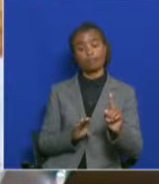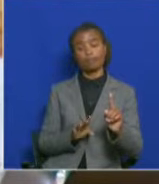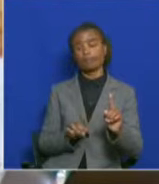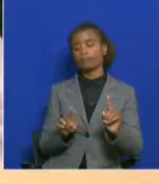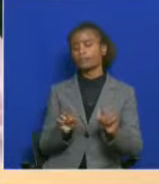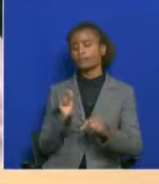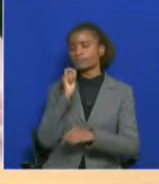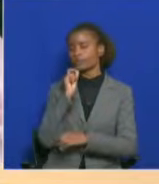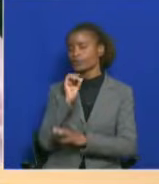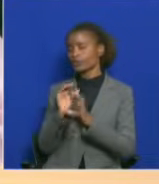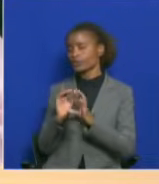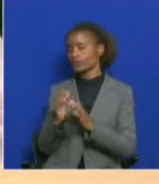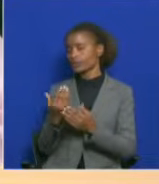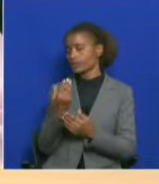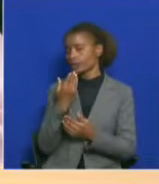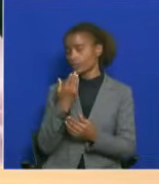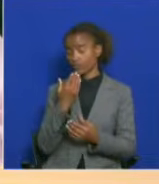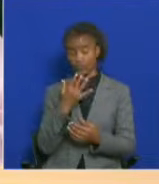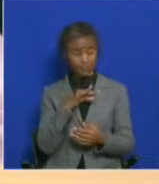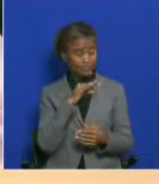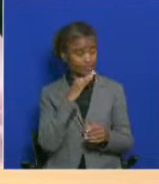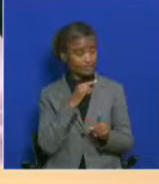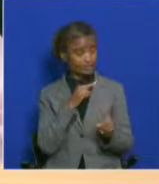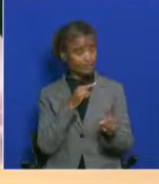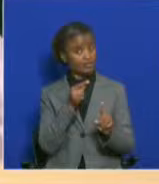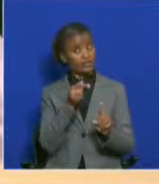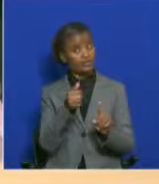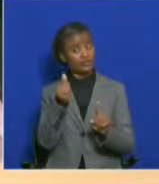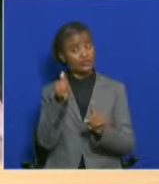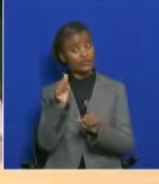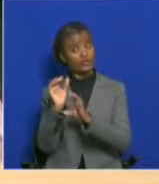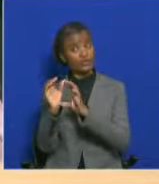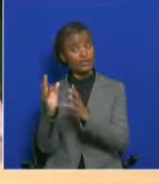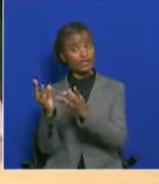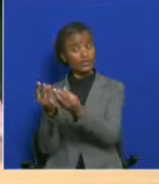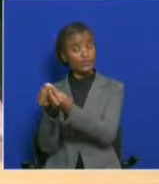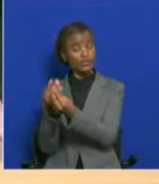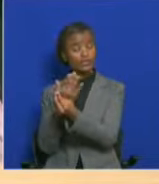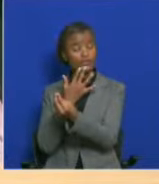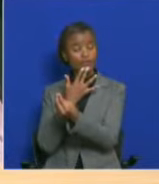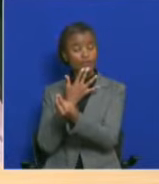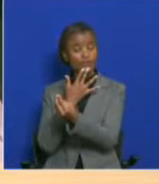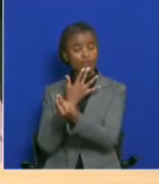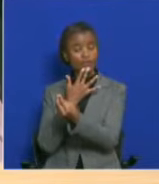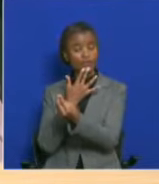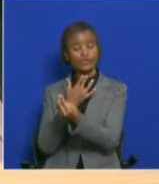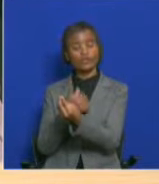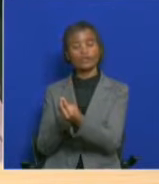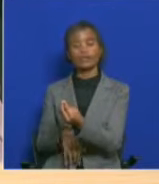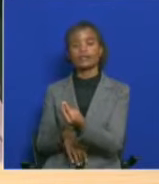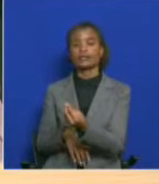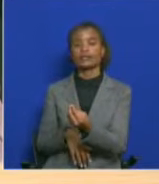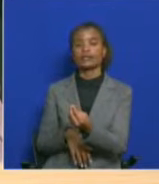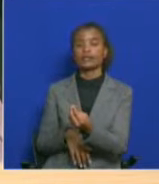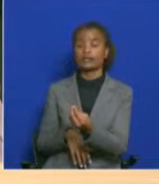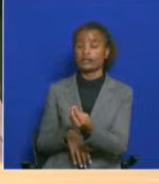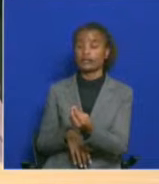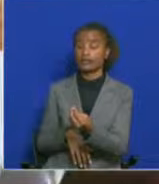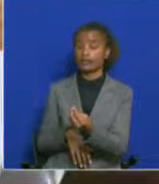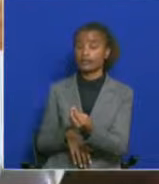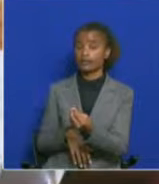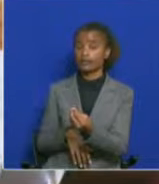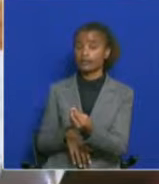to know, are you saying, who's communicating with General Khan? Is it the person whose name you don't want to